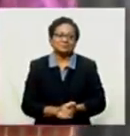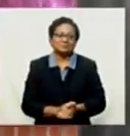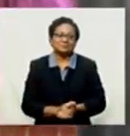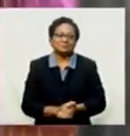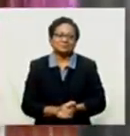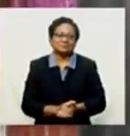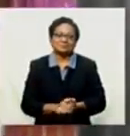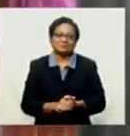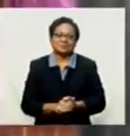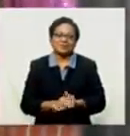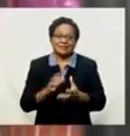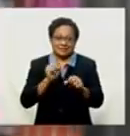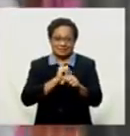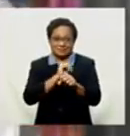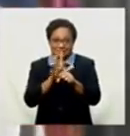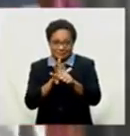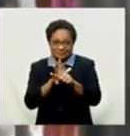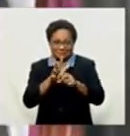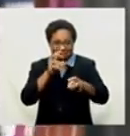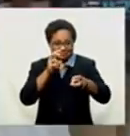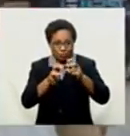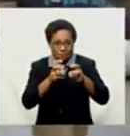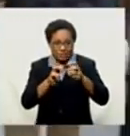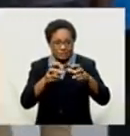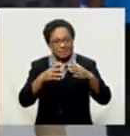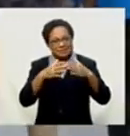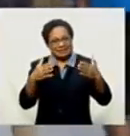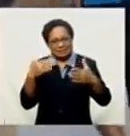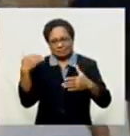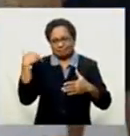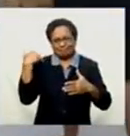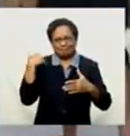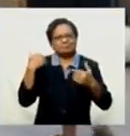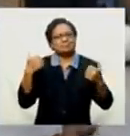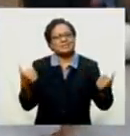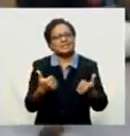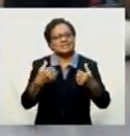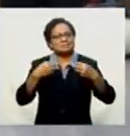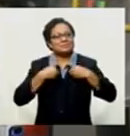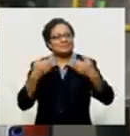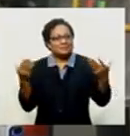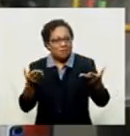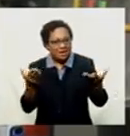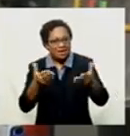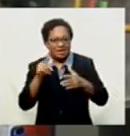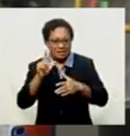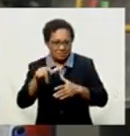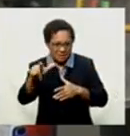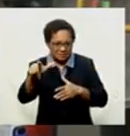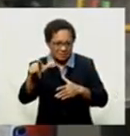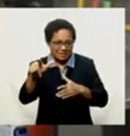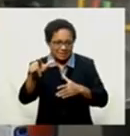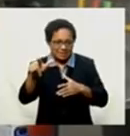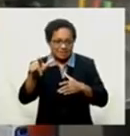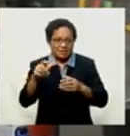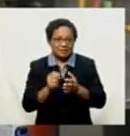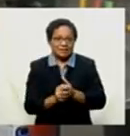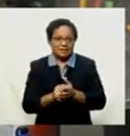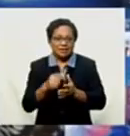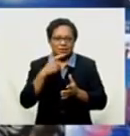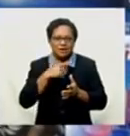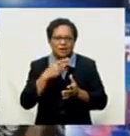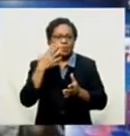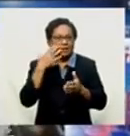The coronavirus pandemic has caused massive disruption among small businesses in Lambasa just several weeks after its